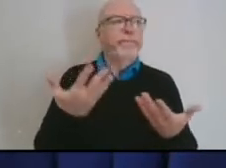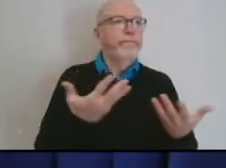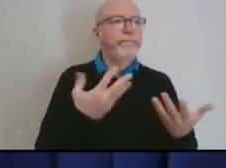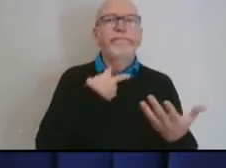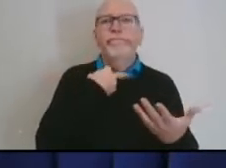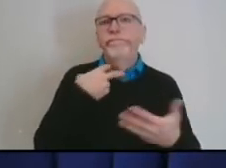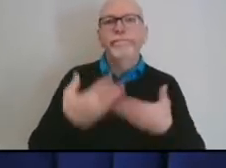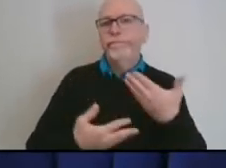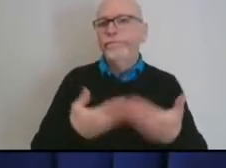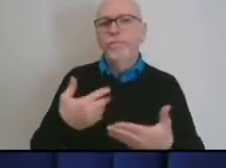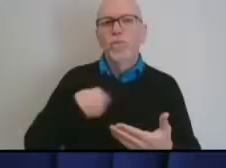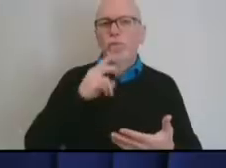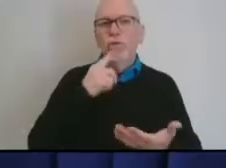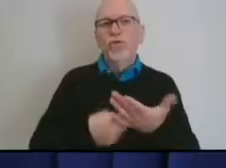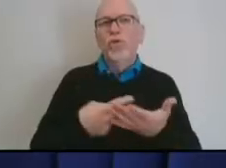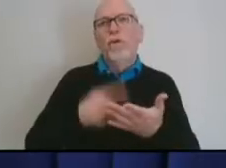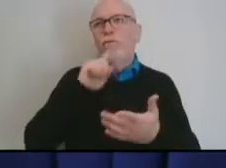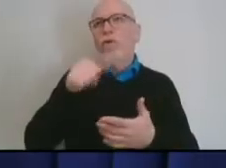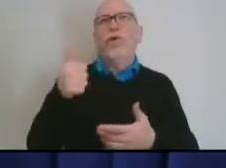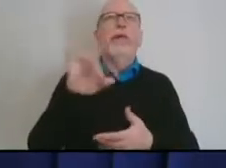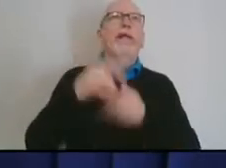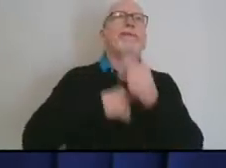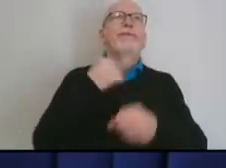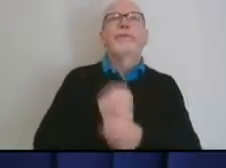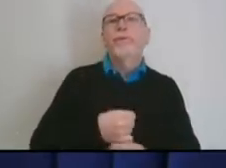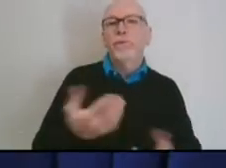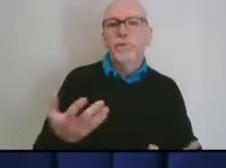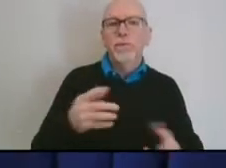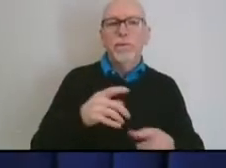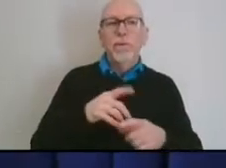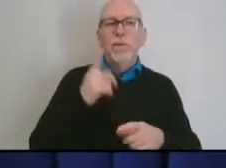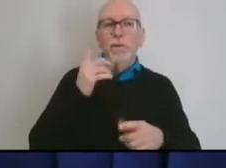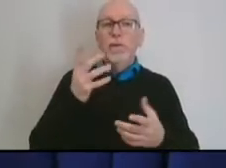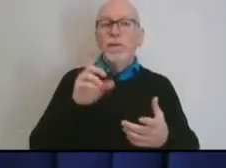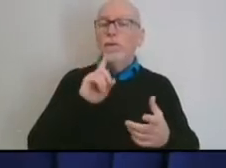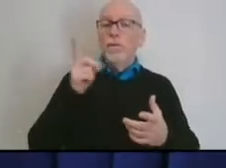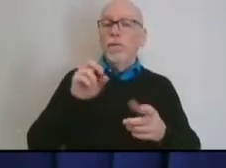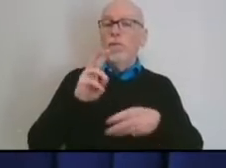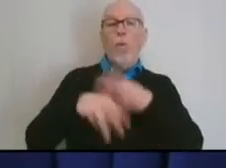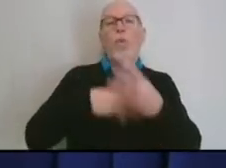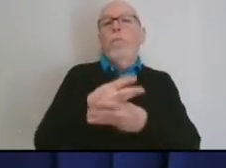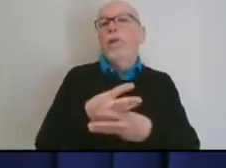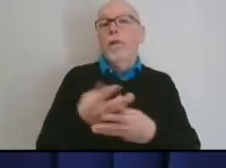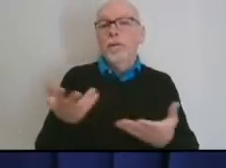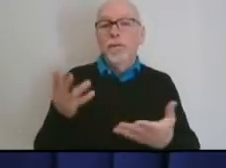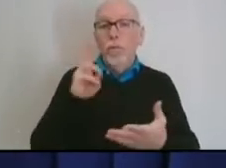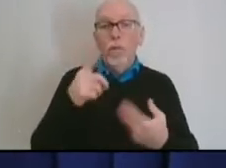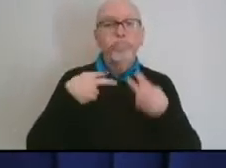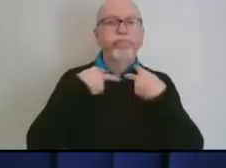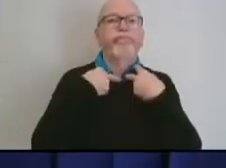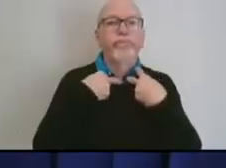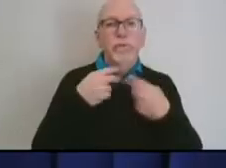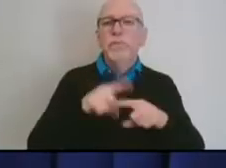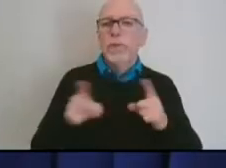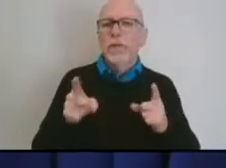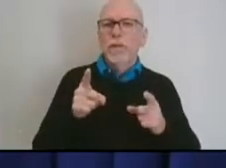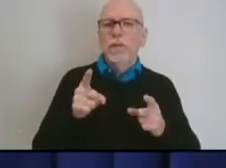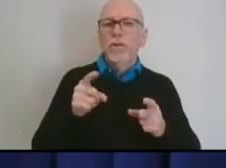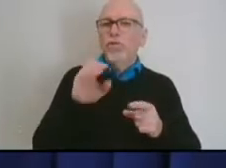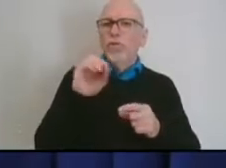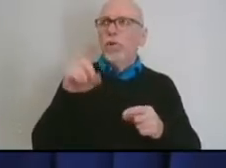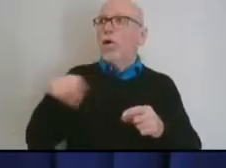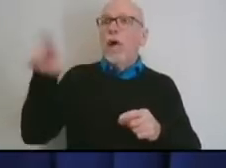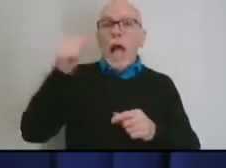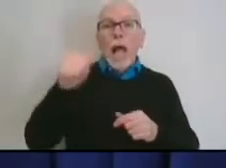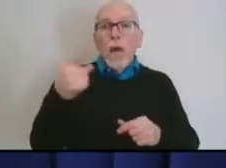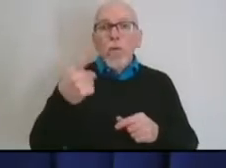we'd be talking about this for another 8 years. We had great fears about that, too. Yeah, everybody, globally, and so right now, it's not like someone's hoarding it. It's